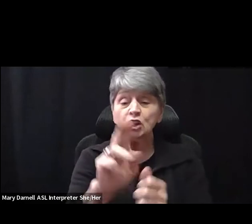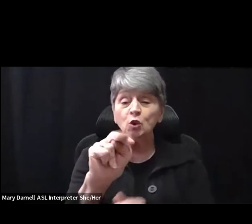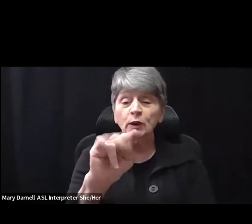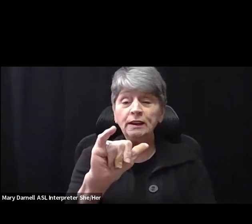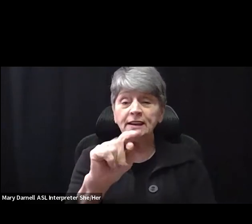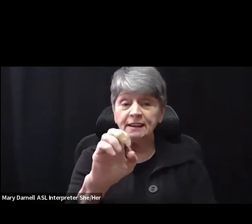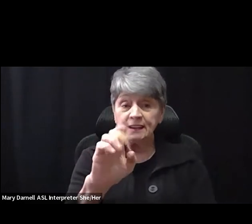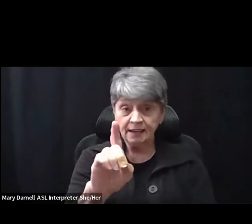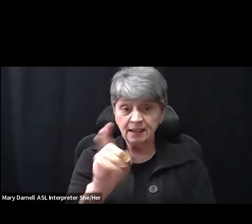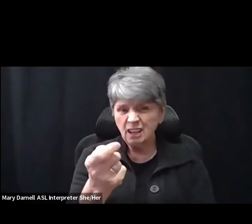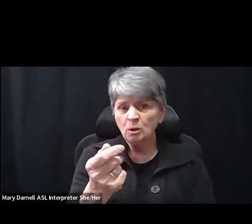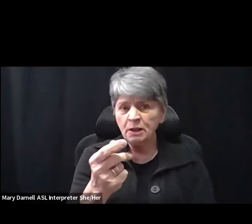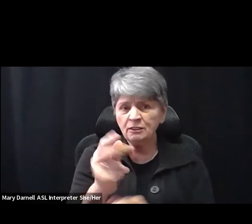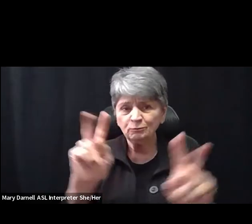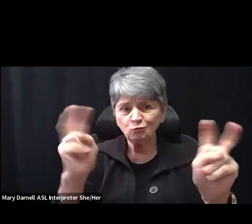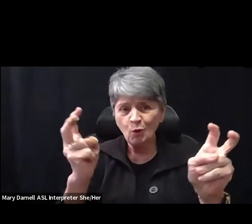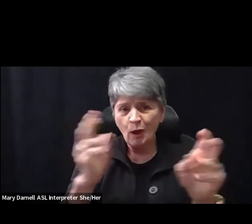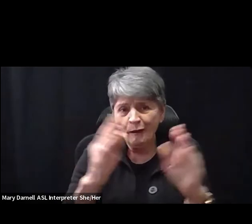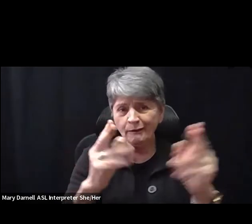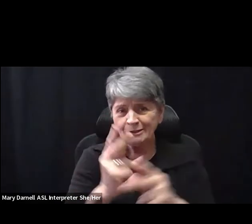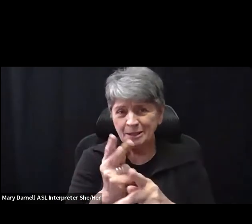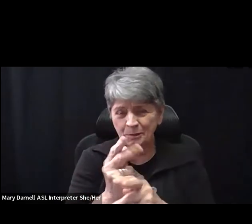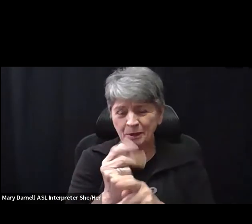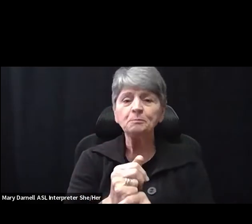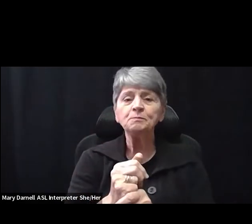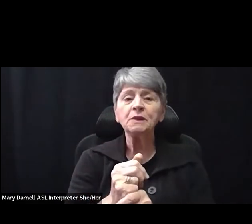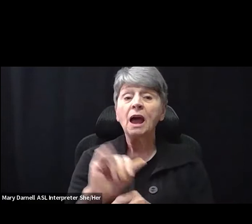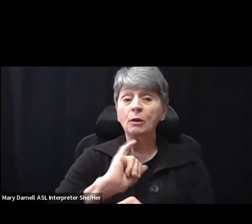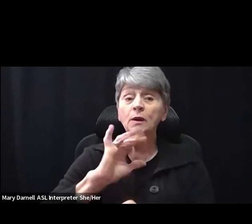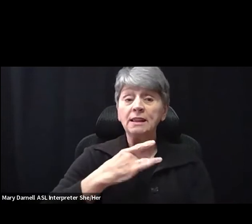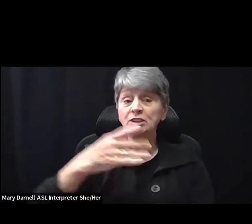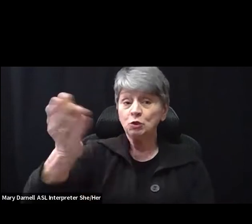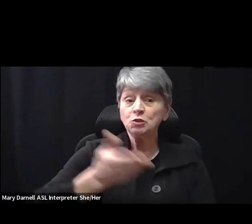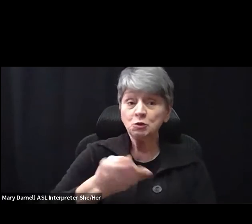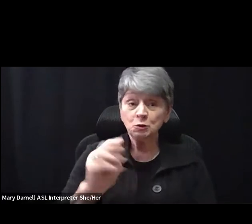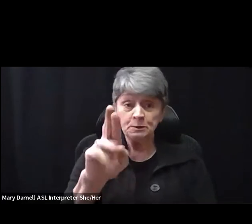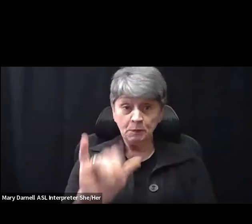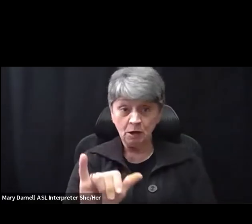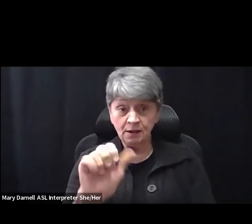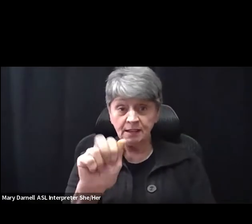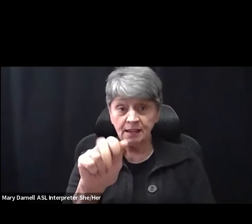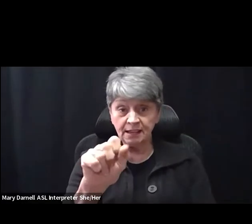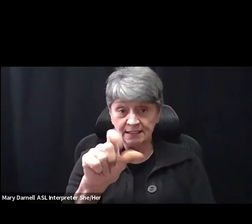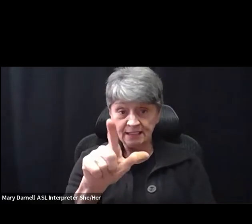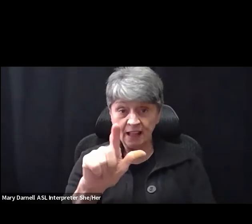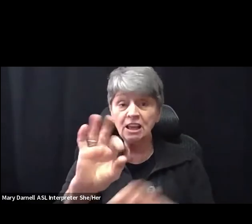ahead and get started. I would like to introduce Mary, who is our ASL interpreter